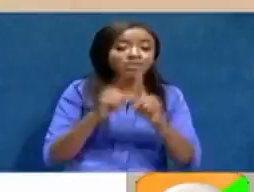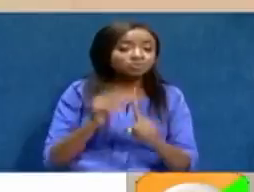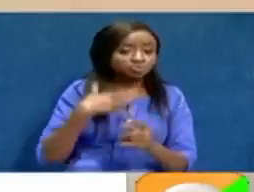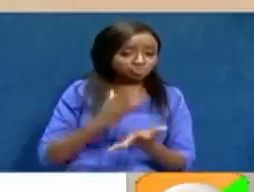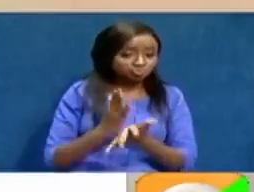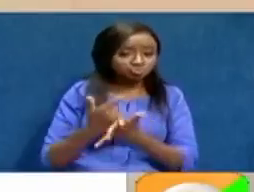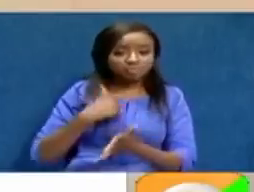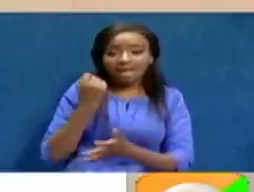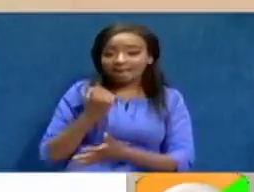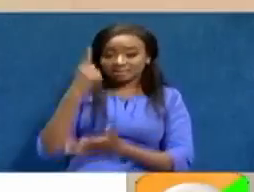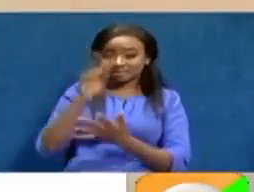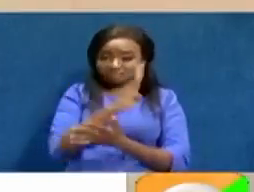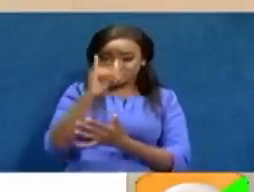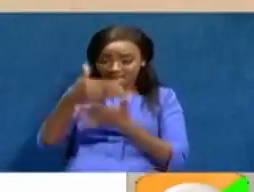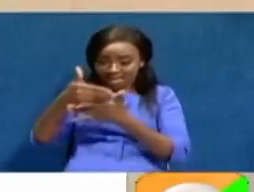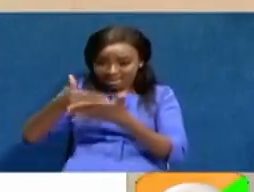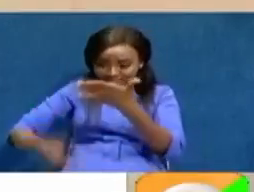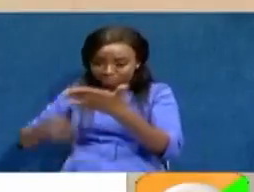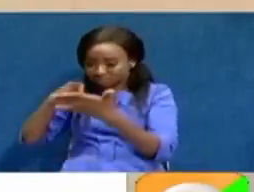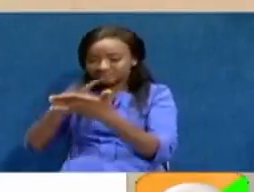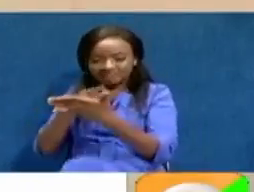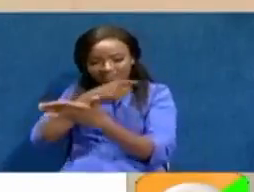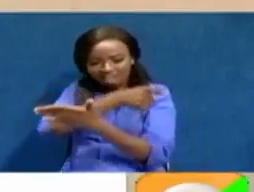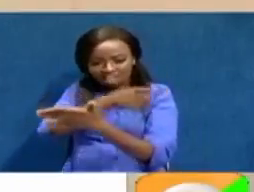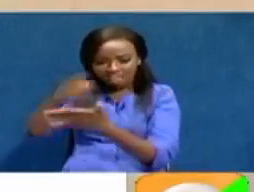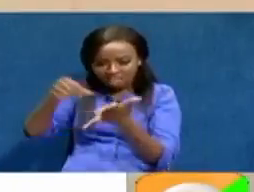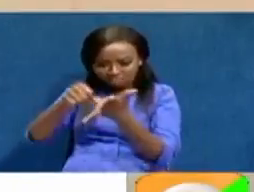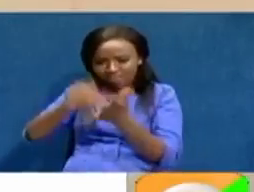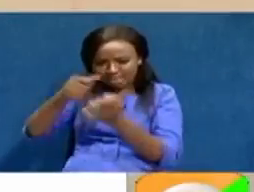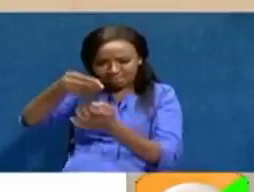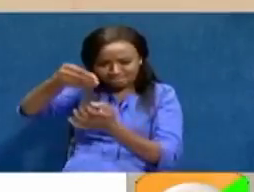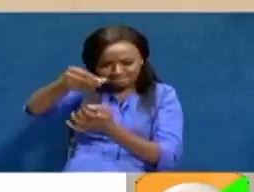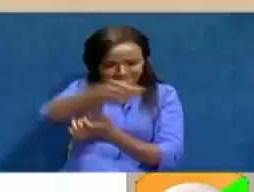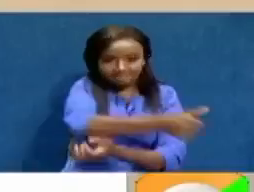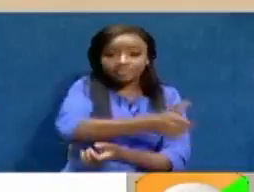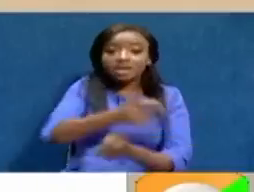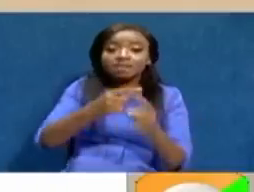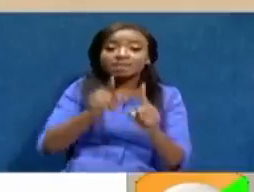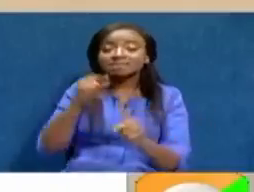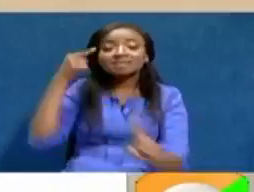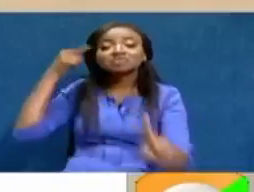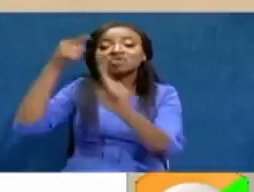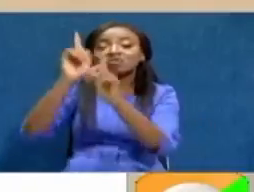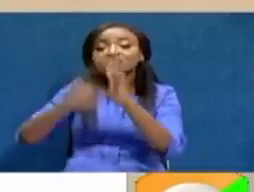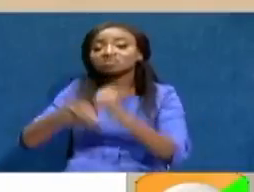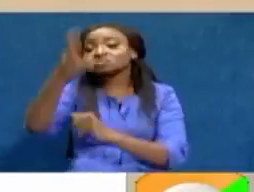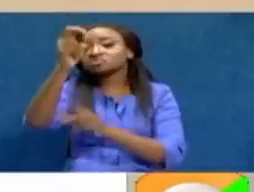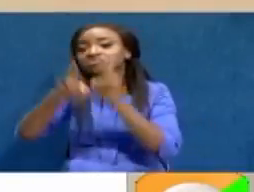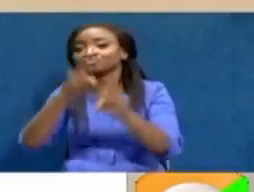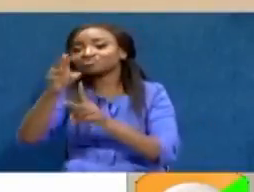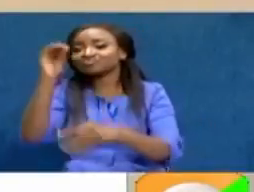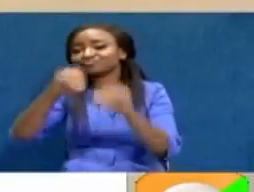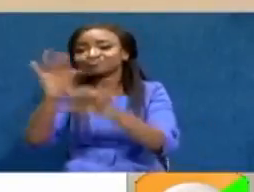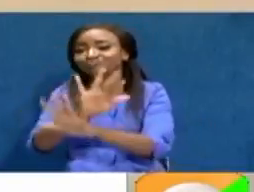BBI report that attempt to deal with some of these questions. But these appear to be targeting the 2022 general